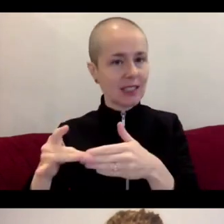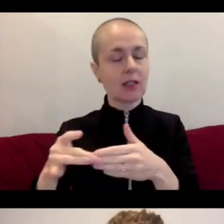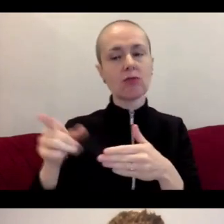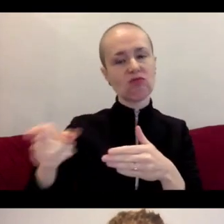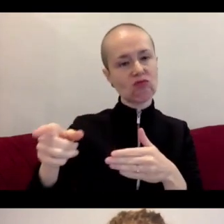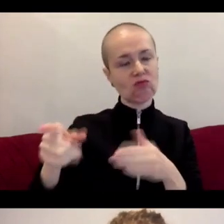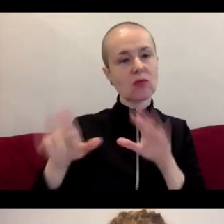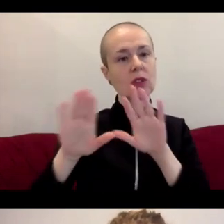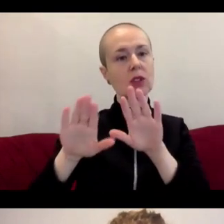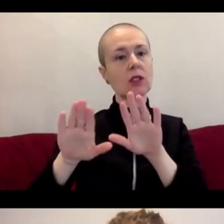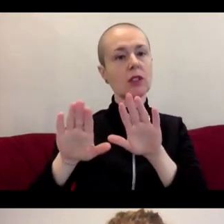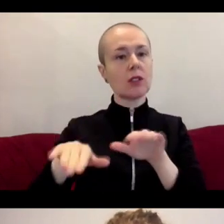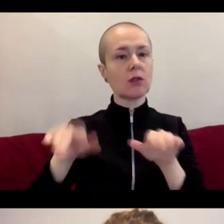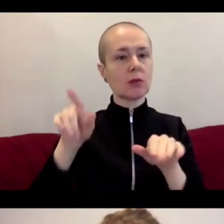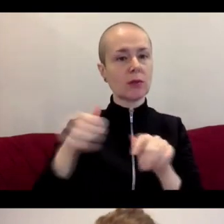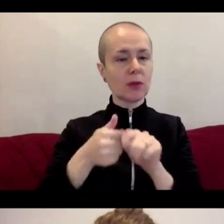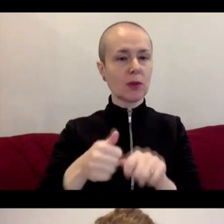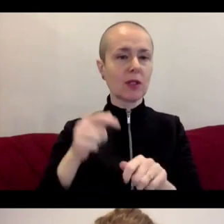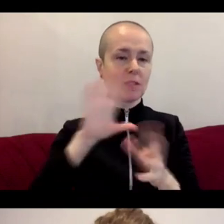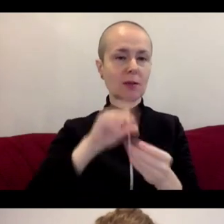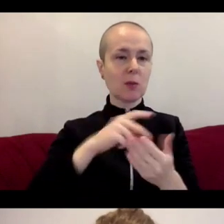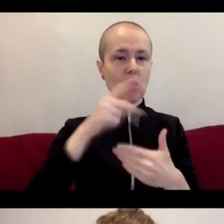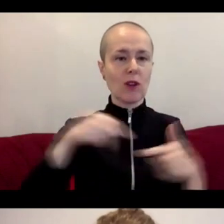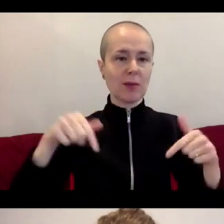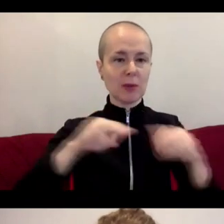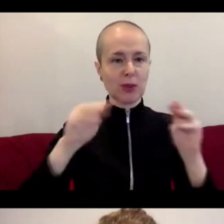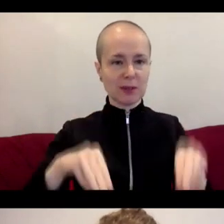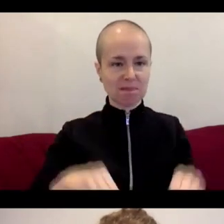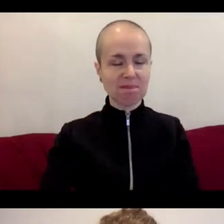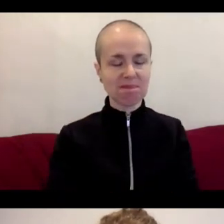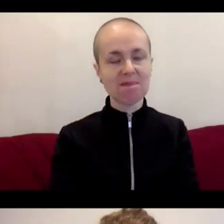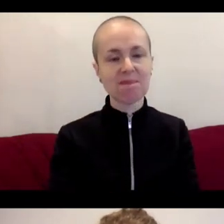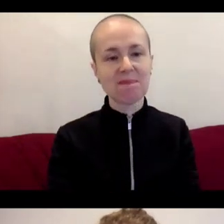leading the STEAM programs at the museum.